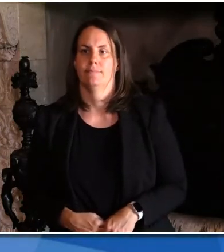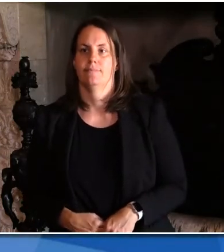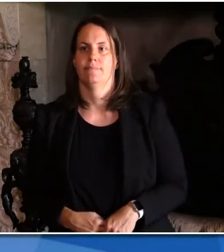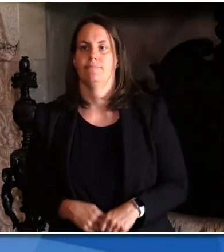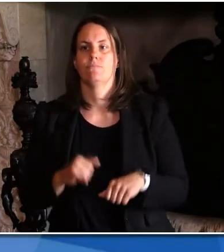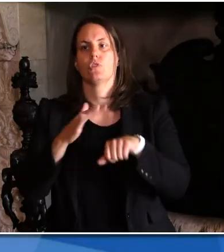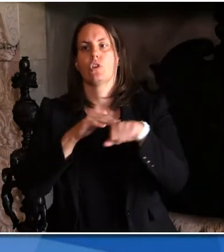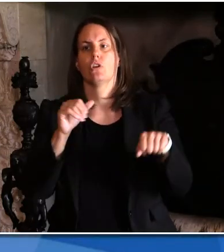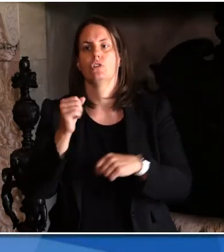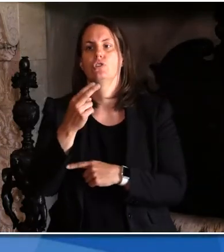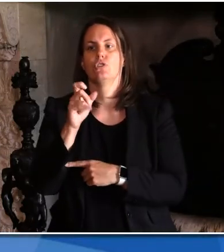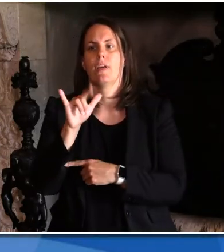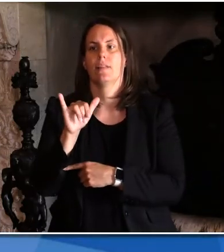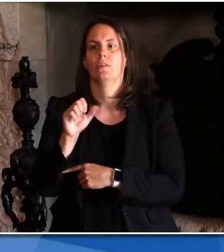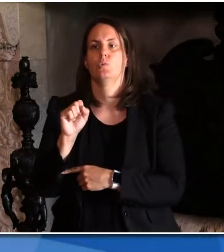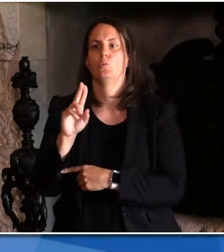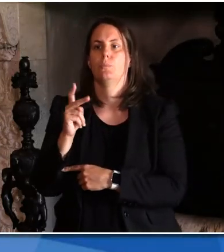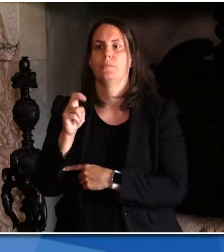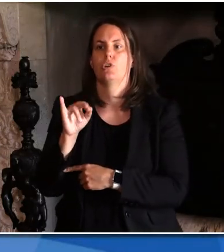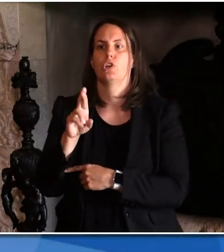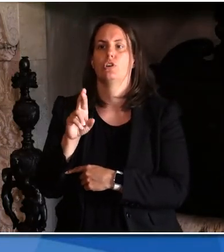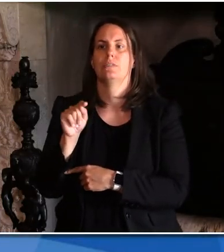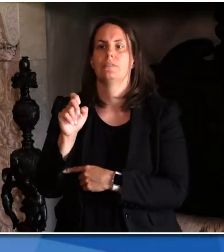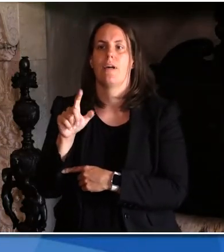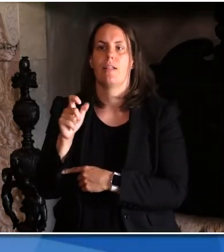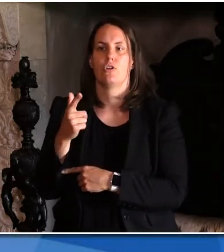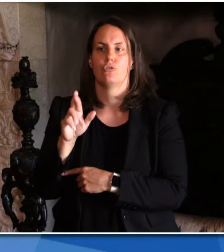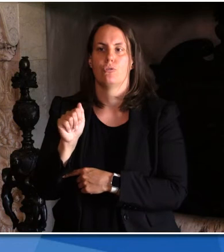Superior Telegram. Shelley?